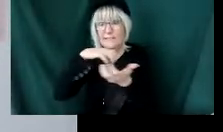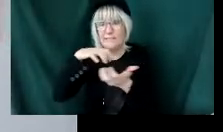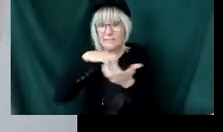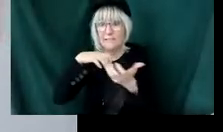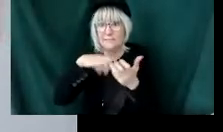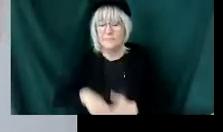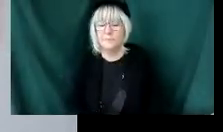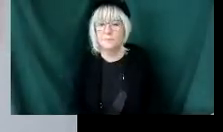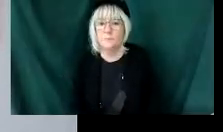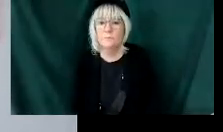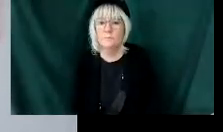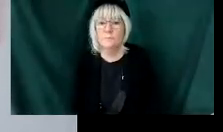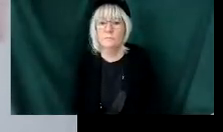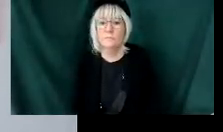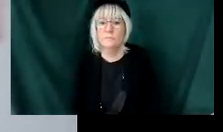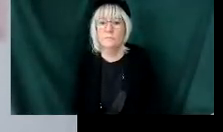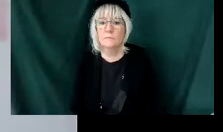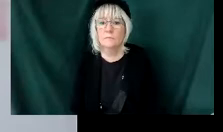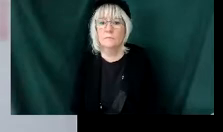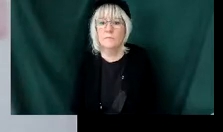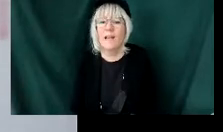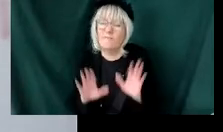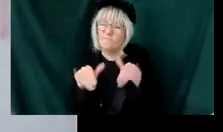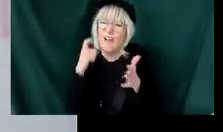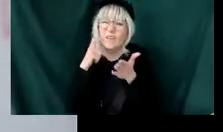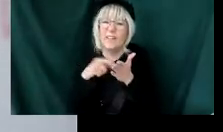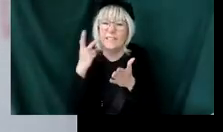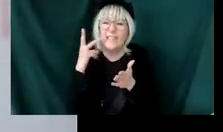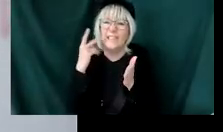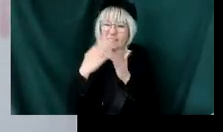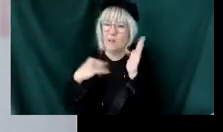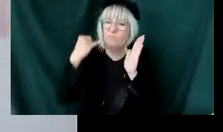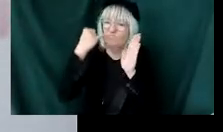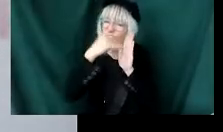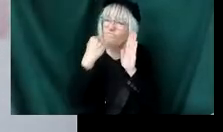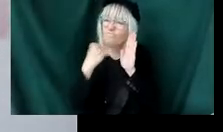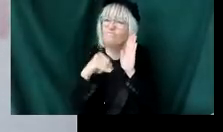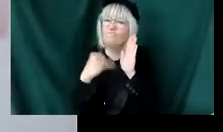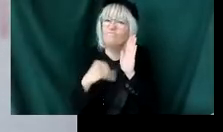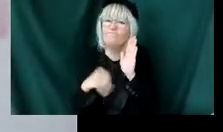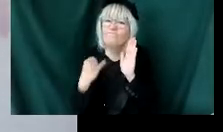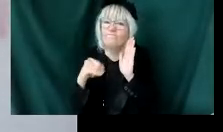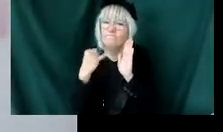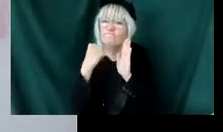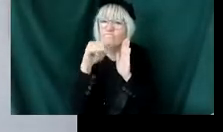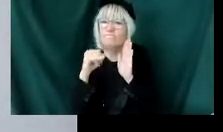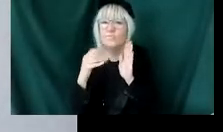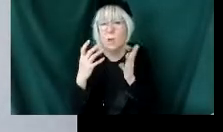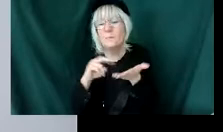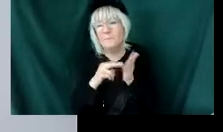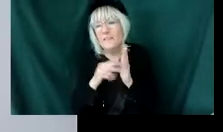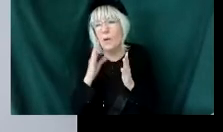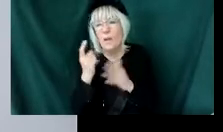And I can see I kind of have some striping going on. So I'm going to hit it one more time with the